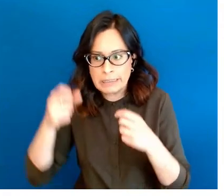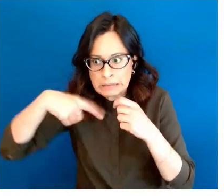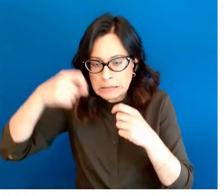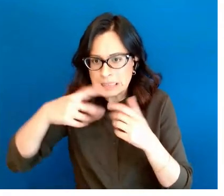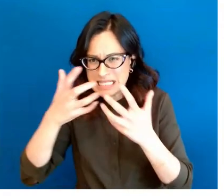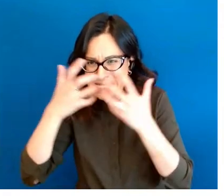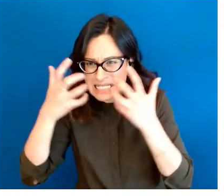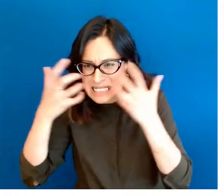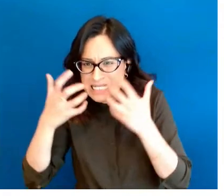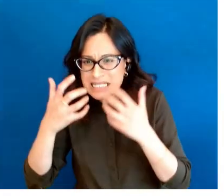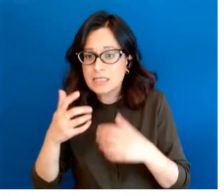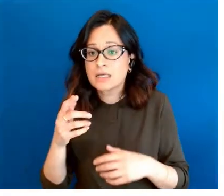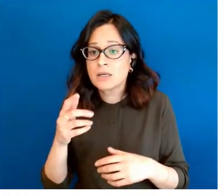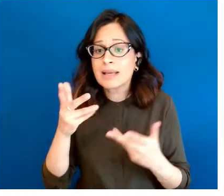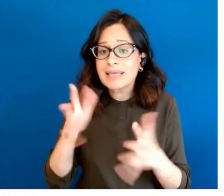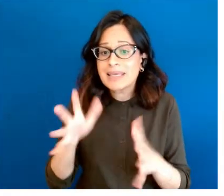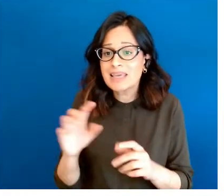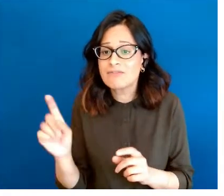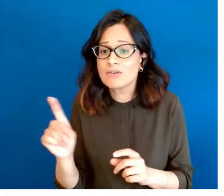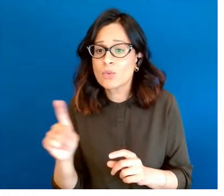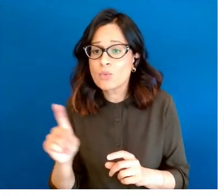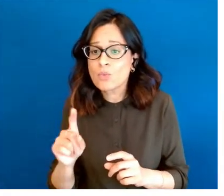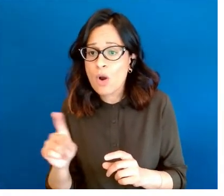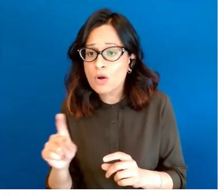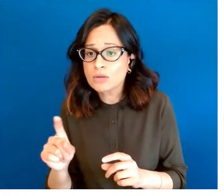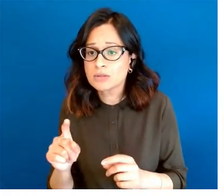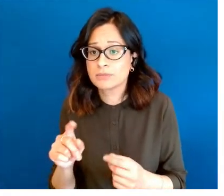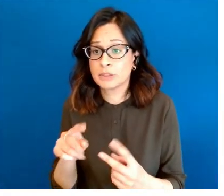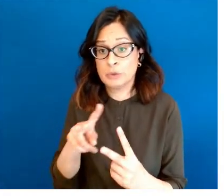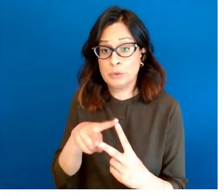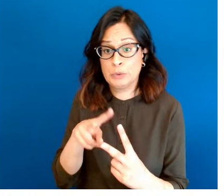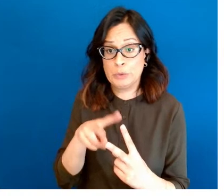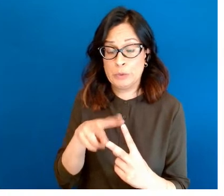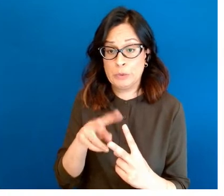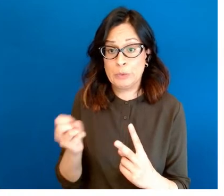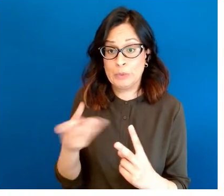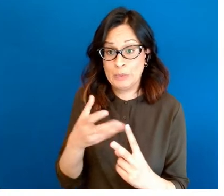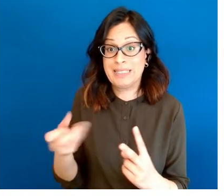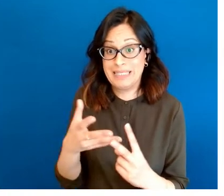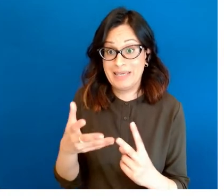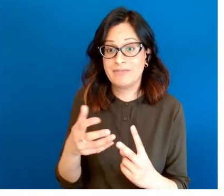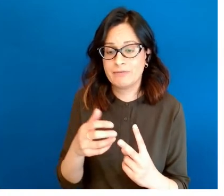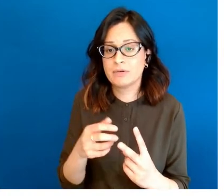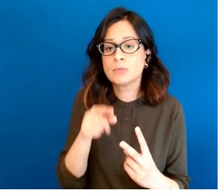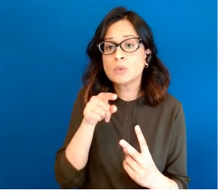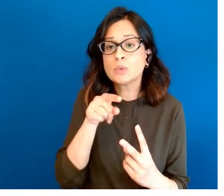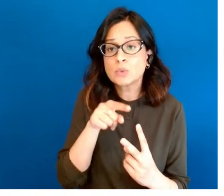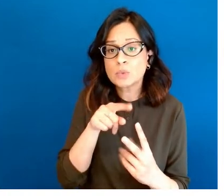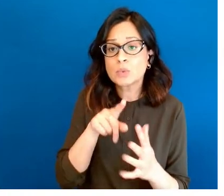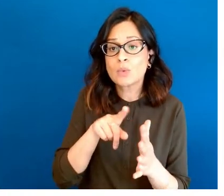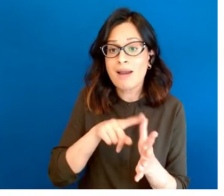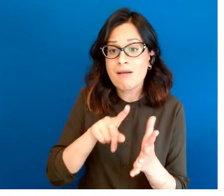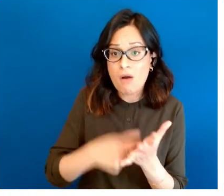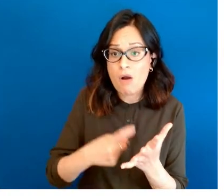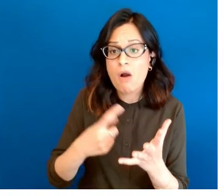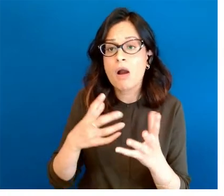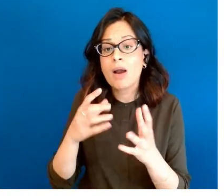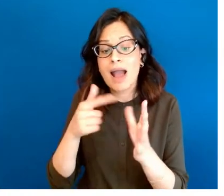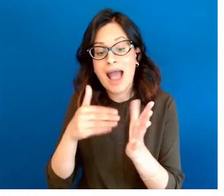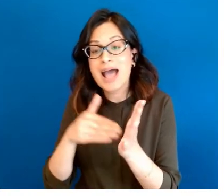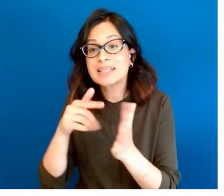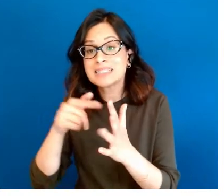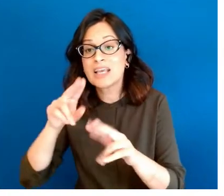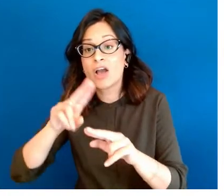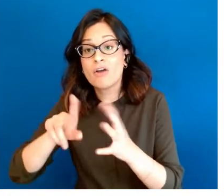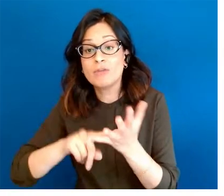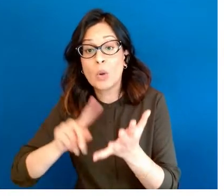isolastine and fluticasone in combination twice a day. And what we see here that within 24 hours, some people were getting